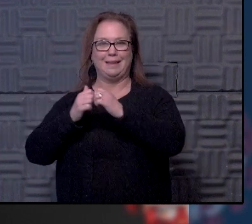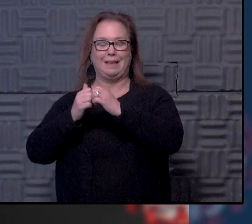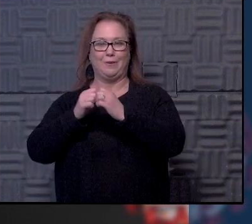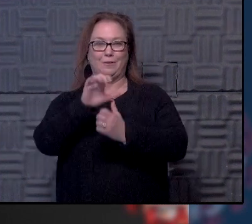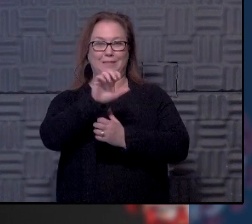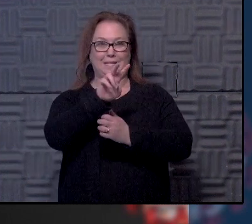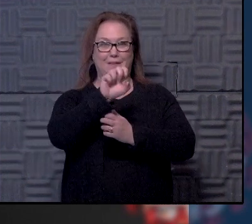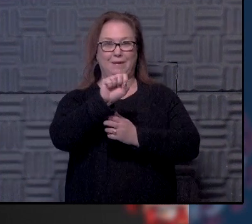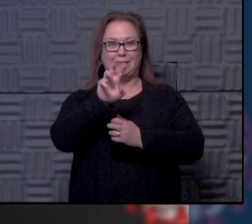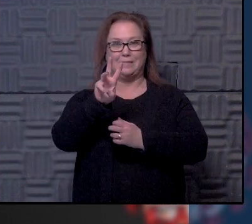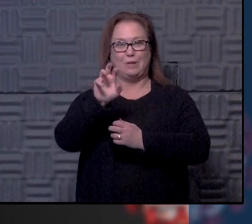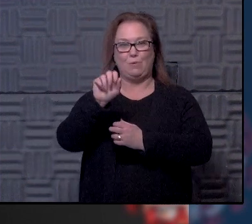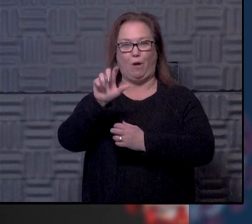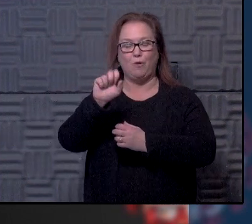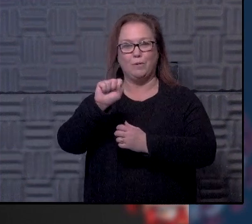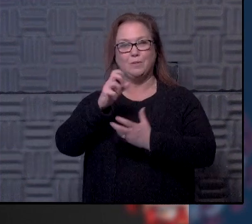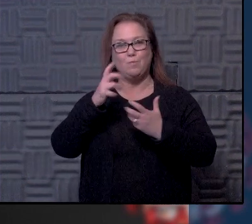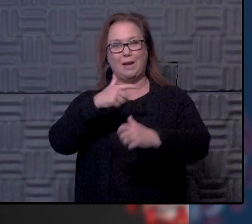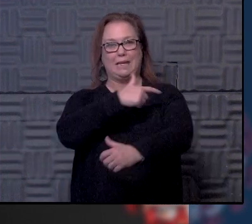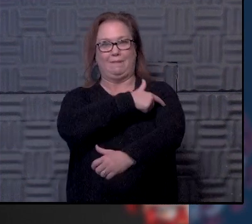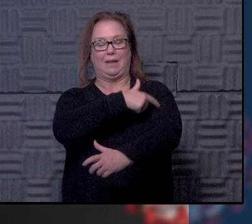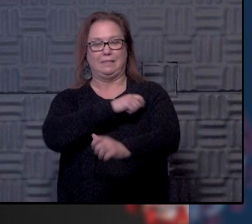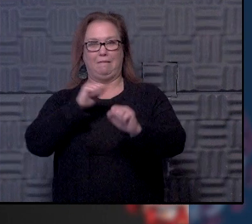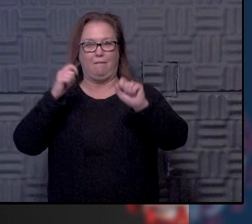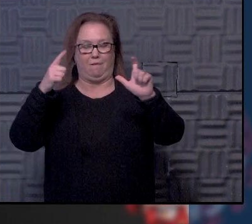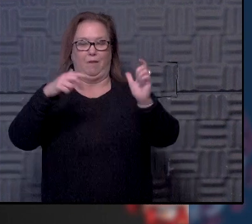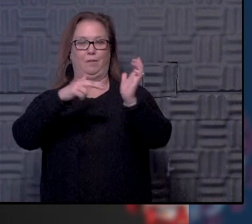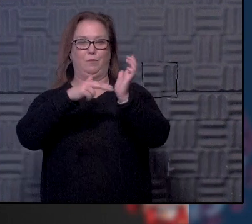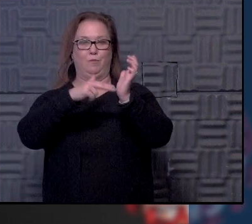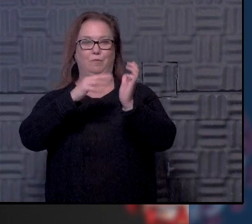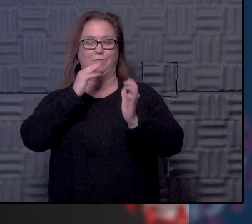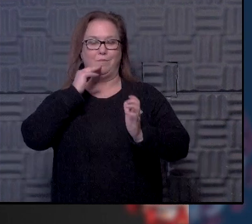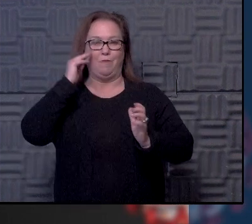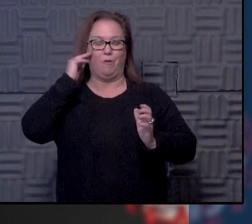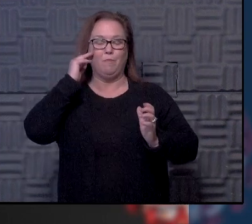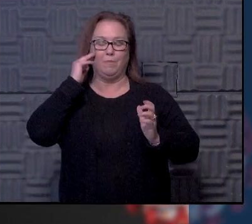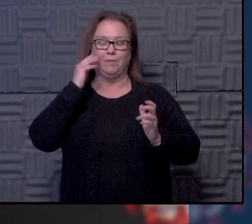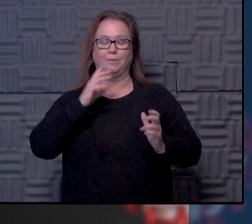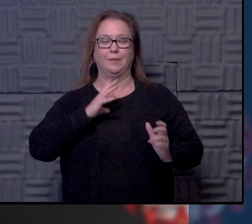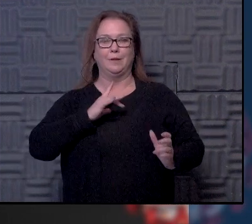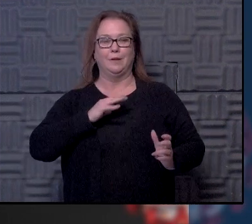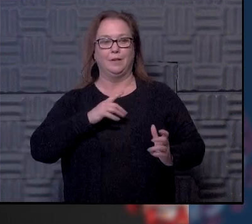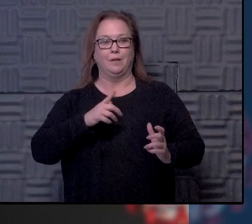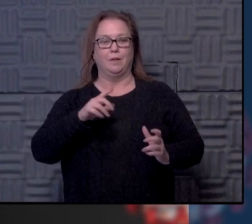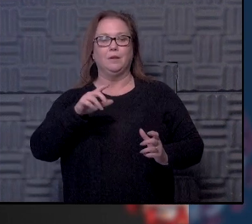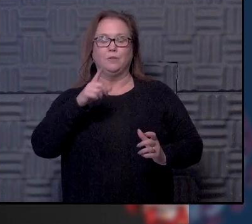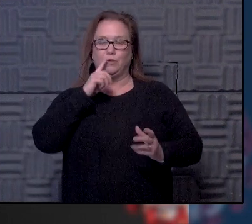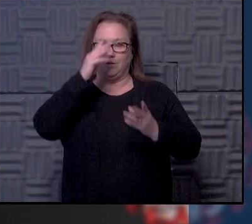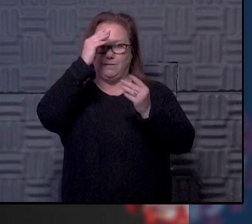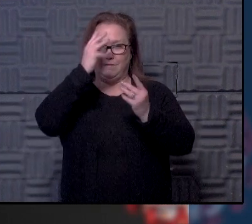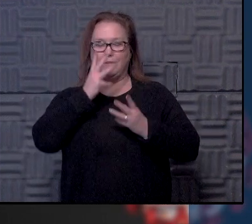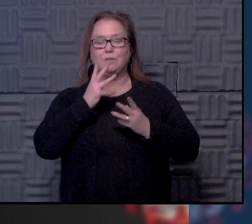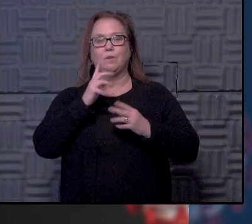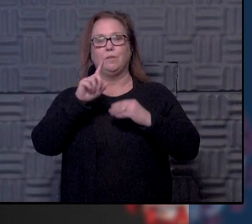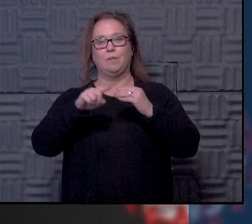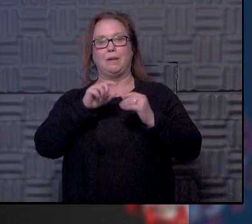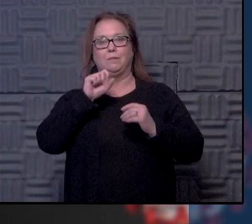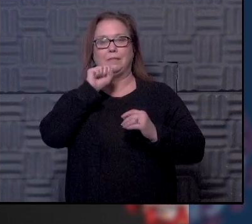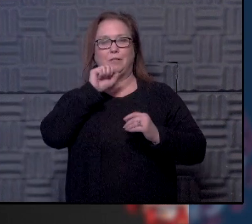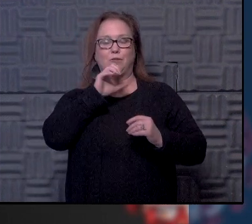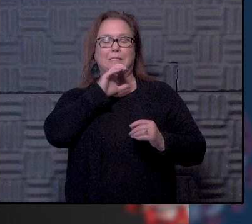and Quality in Nursing Homes and practices general and geriatric medicine. She has much to update us on about